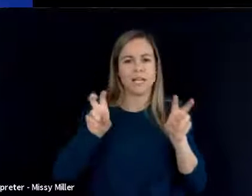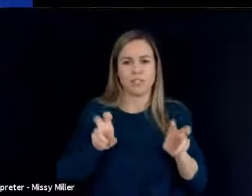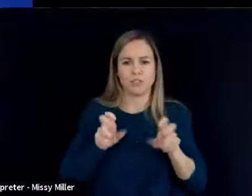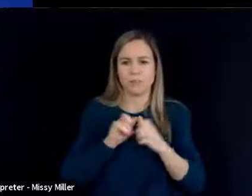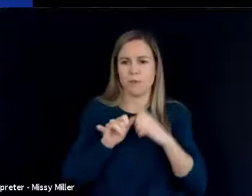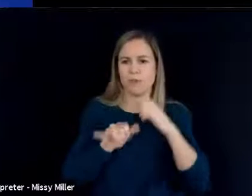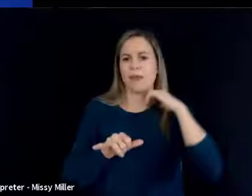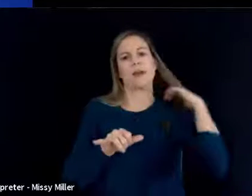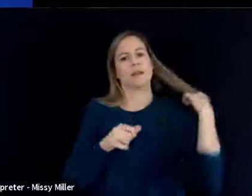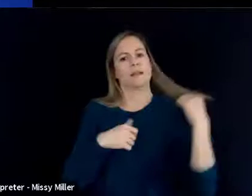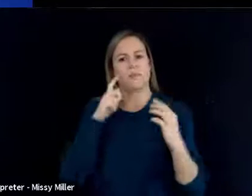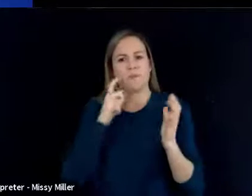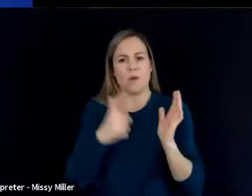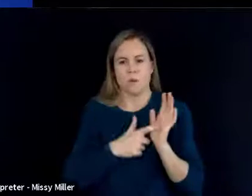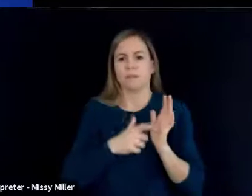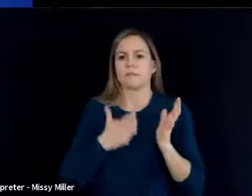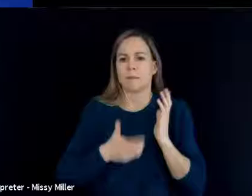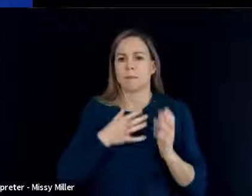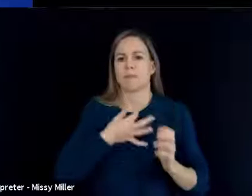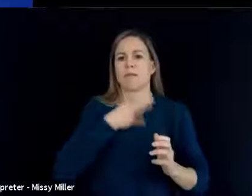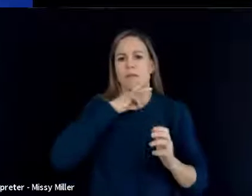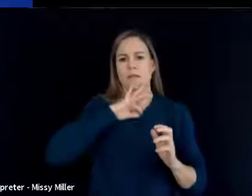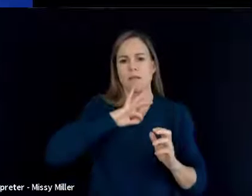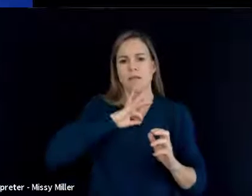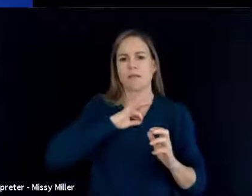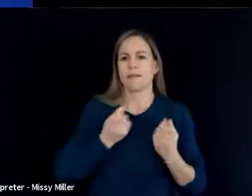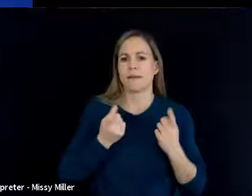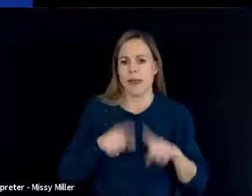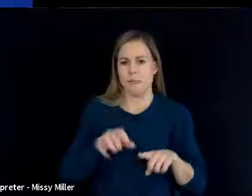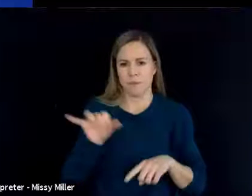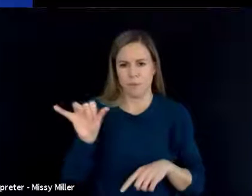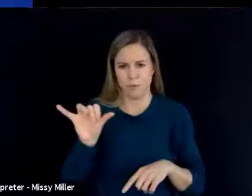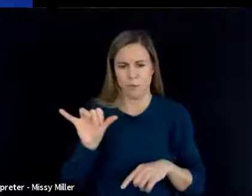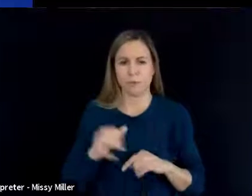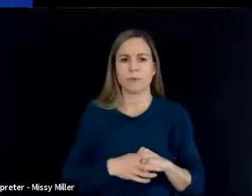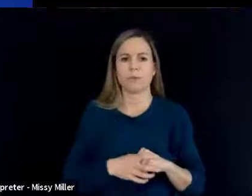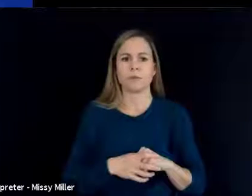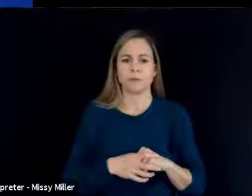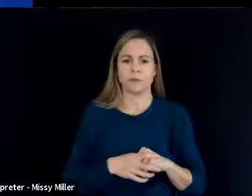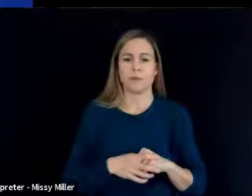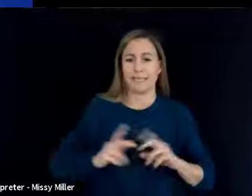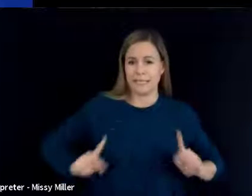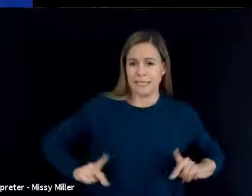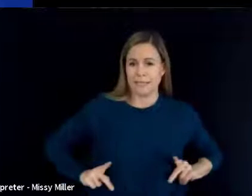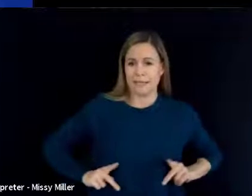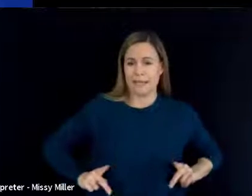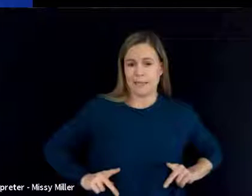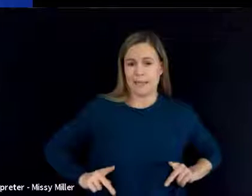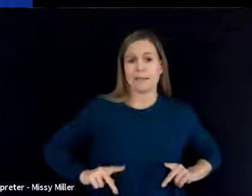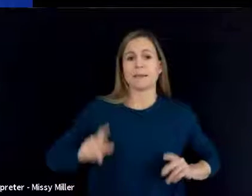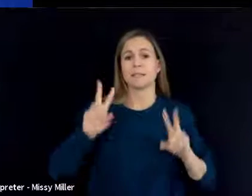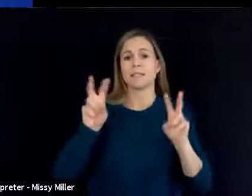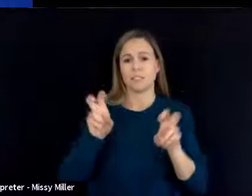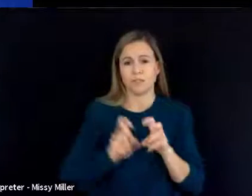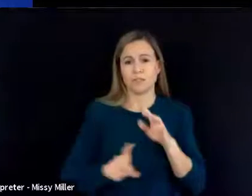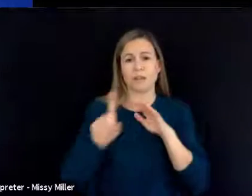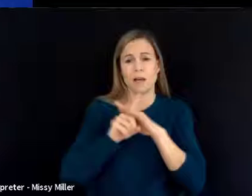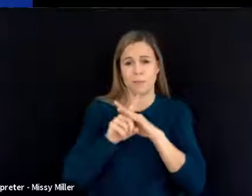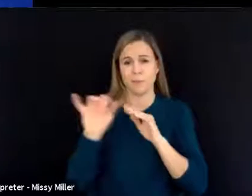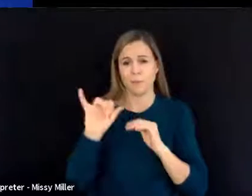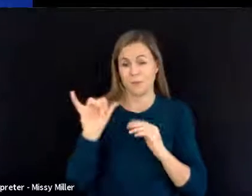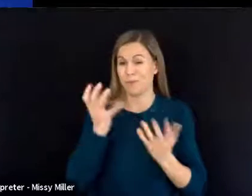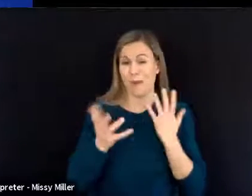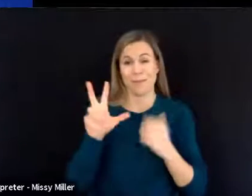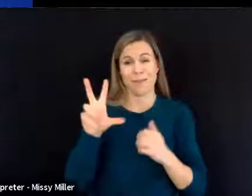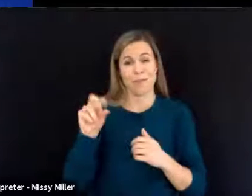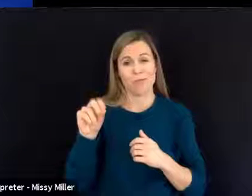have had tracheostomies. They have often kidney problems. Approximately 30 to 40%